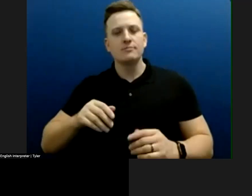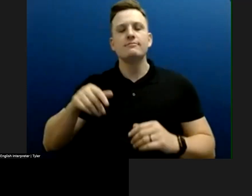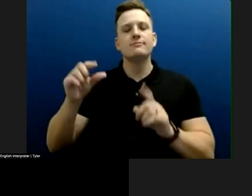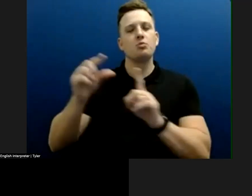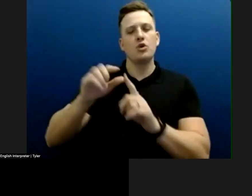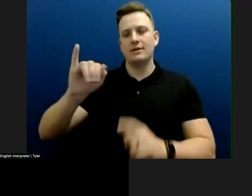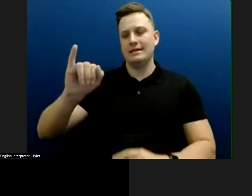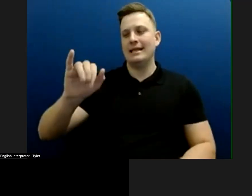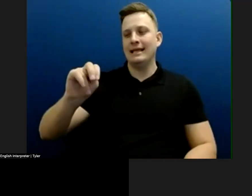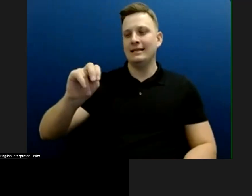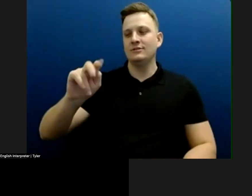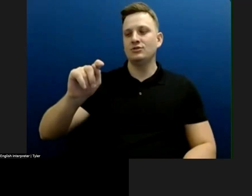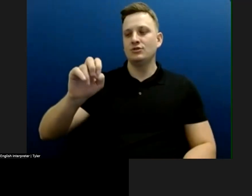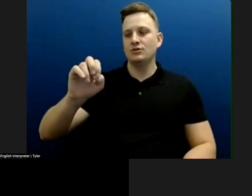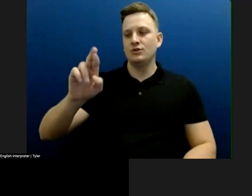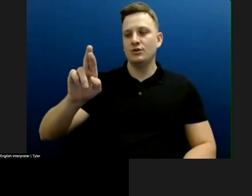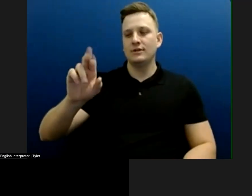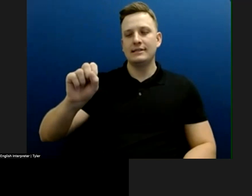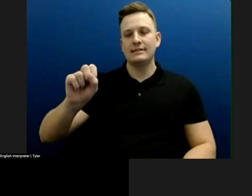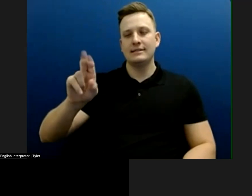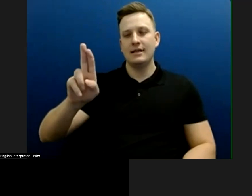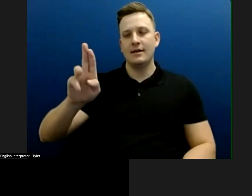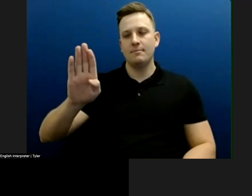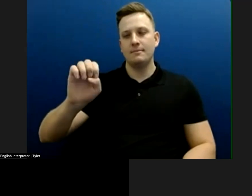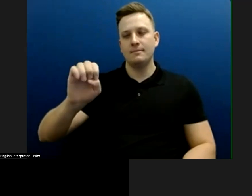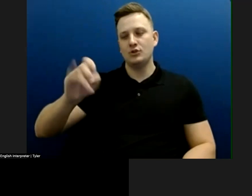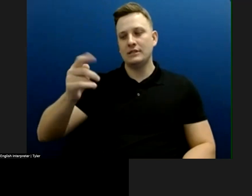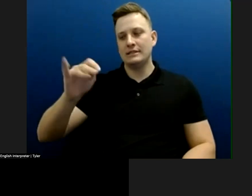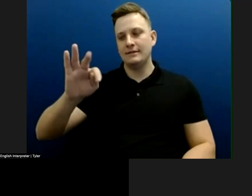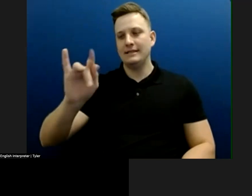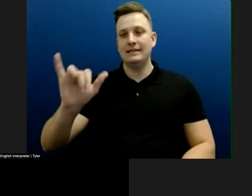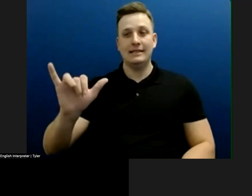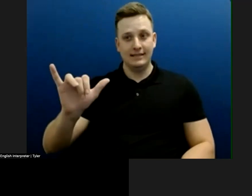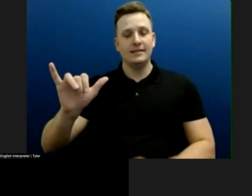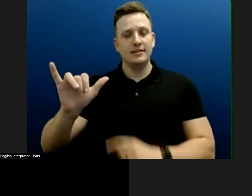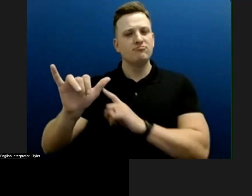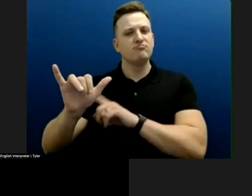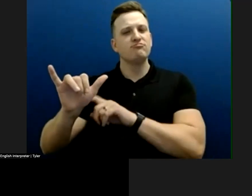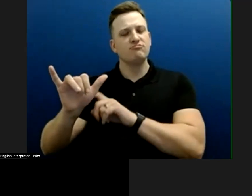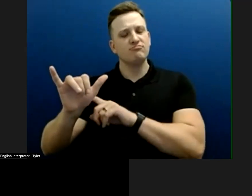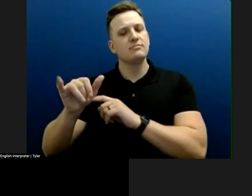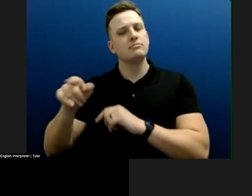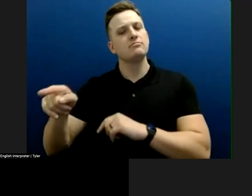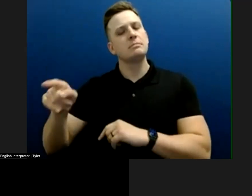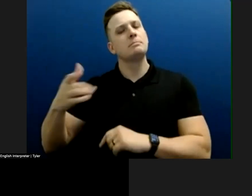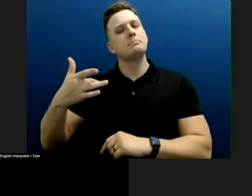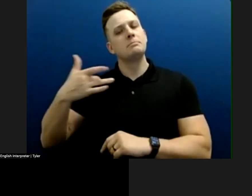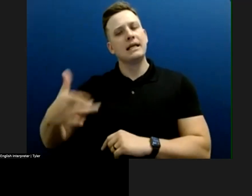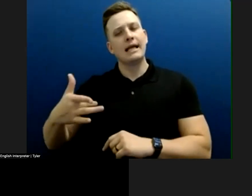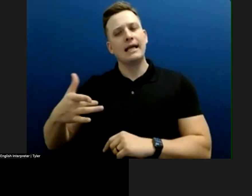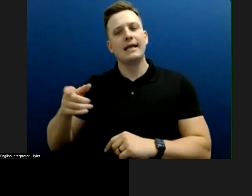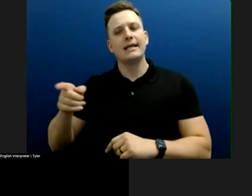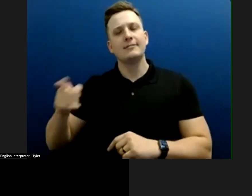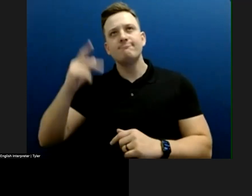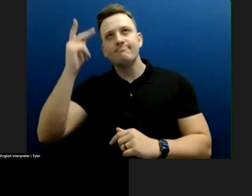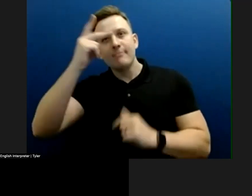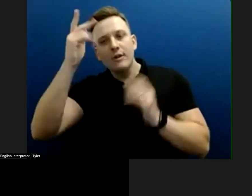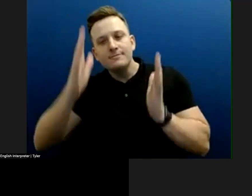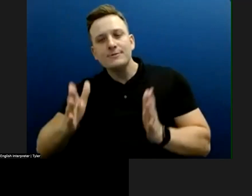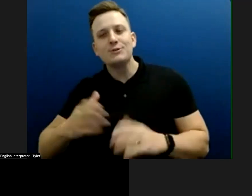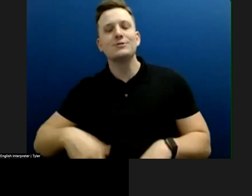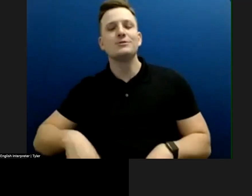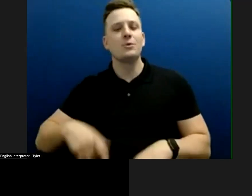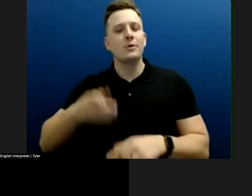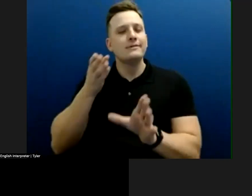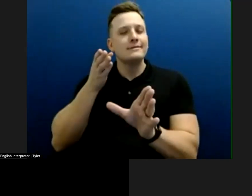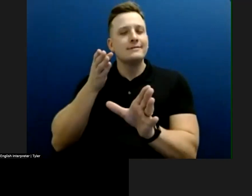intersubjectivity, which is really just a way that philosophers and developmental psychologists might describe